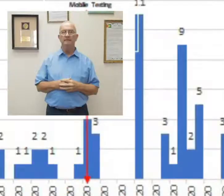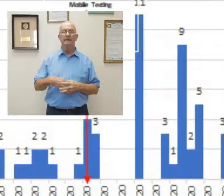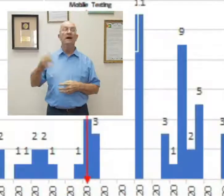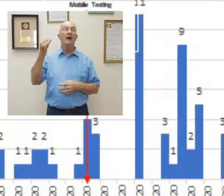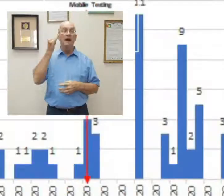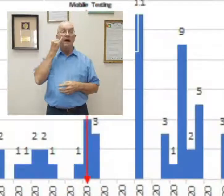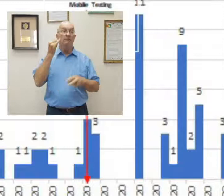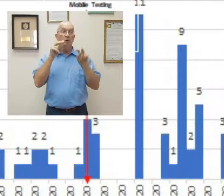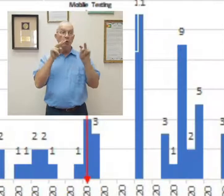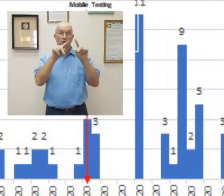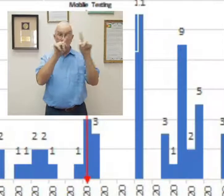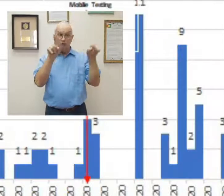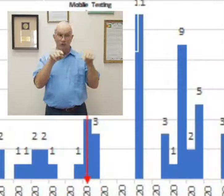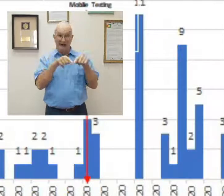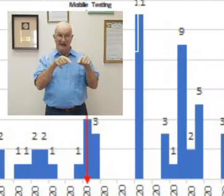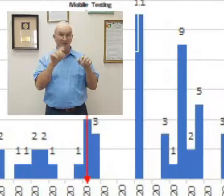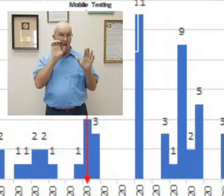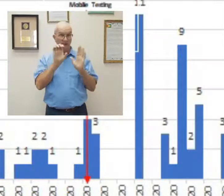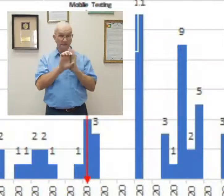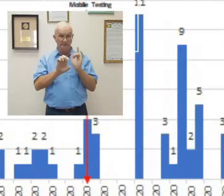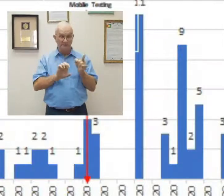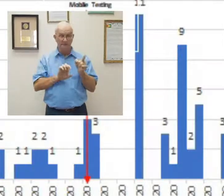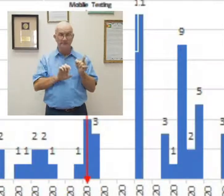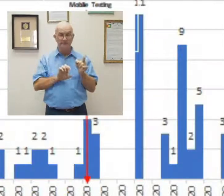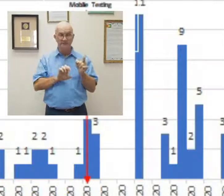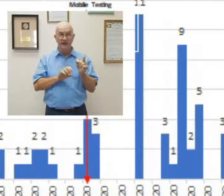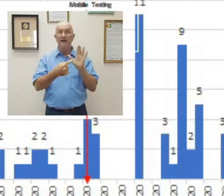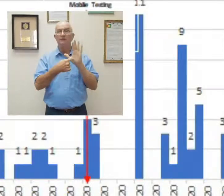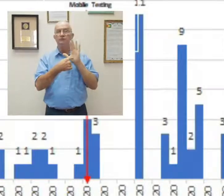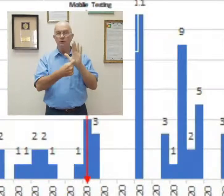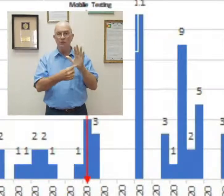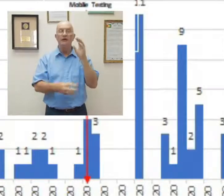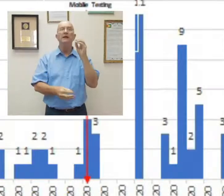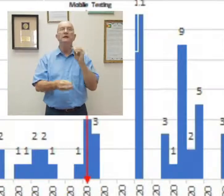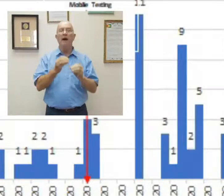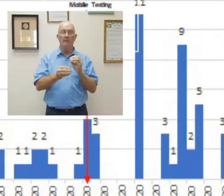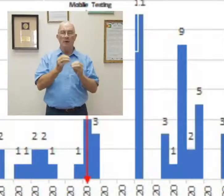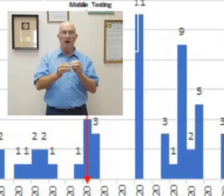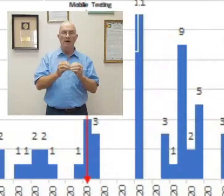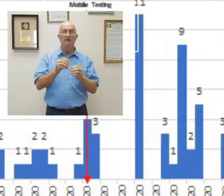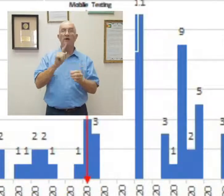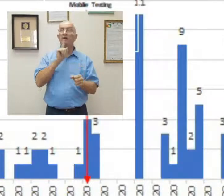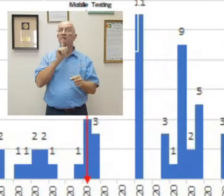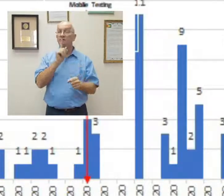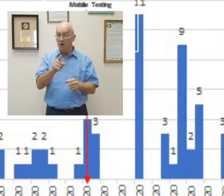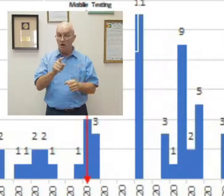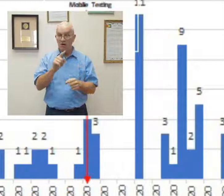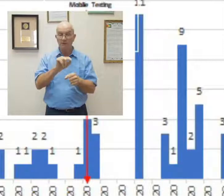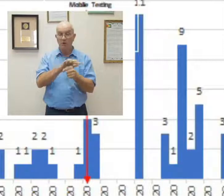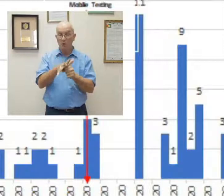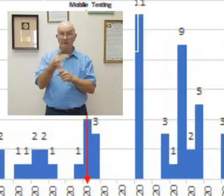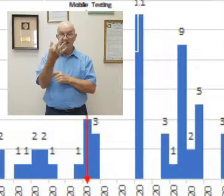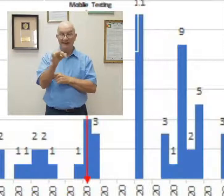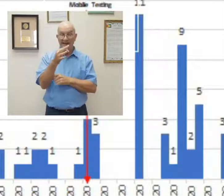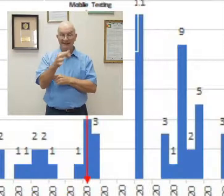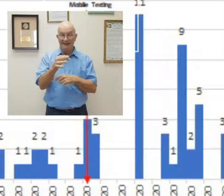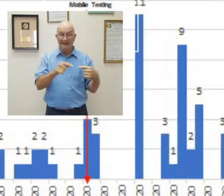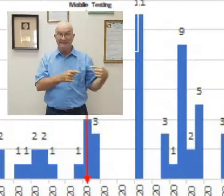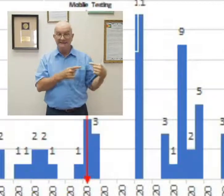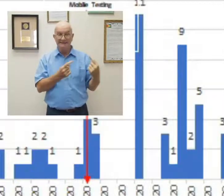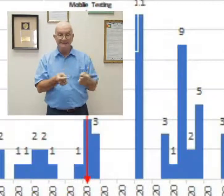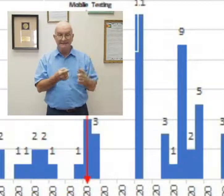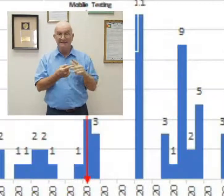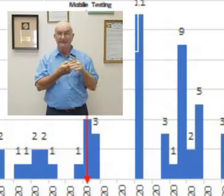If you look at the graph on the screen, it displays the number of confirmed cases since the